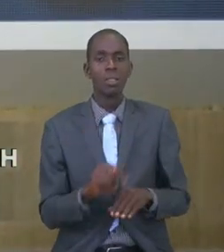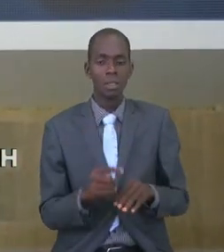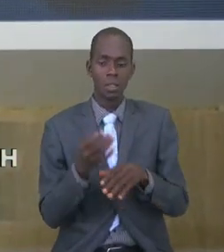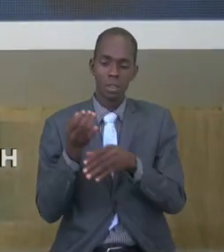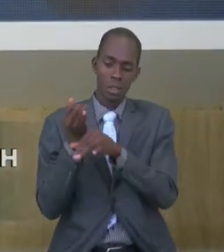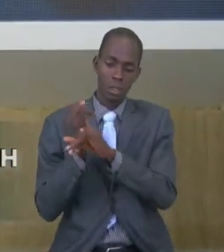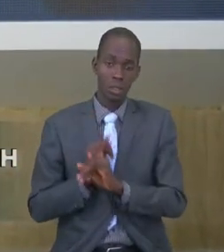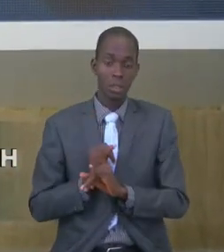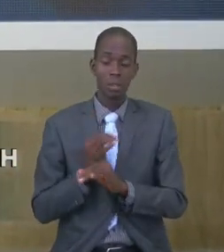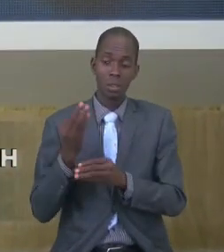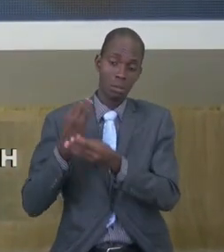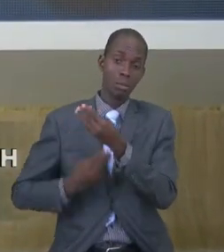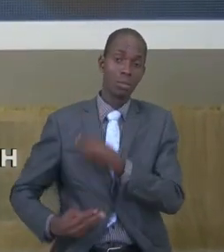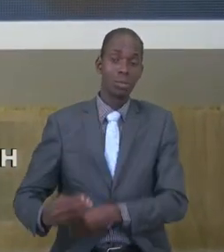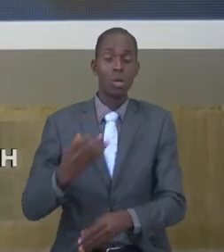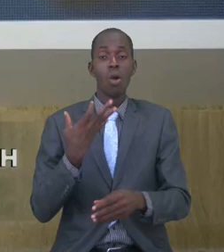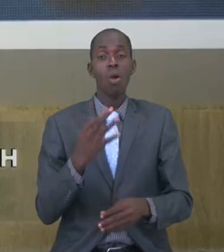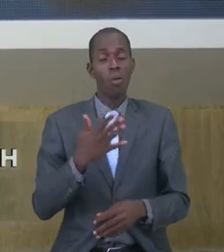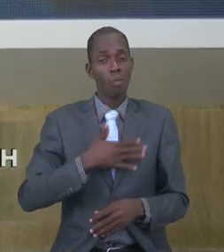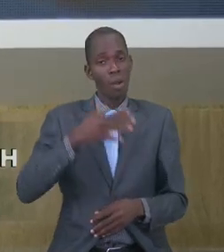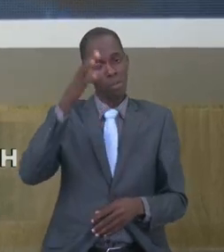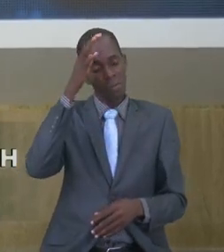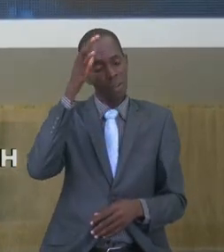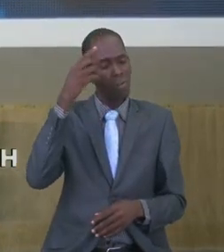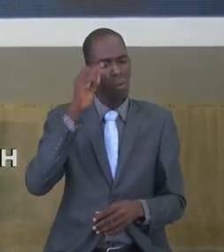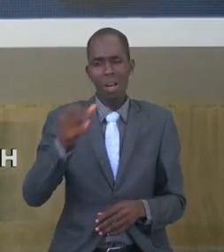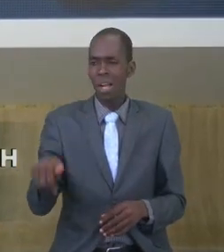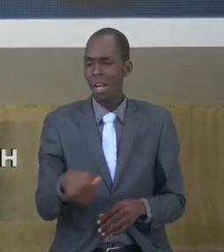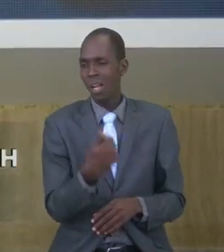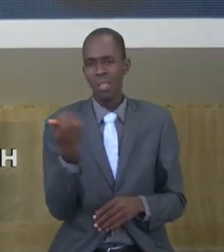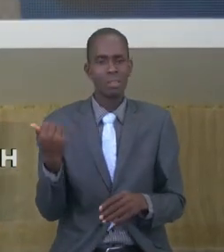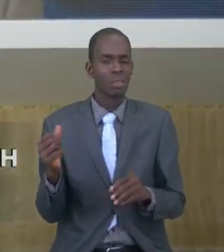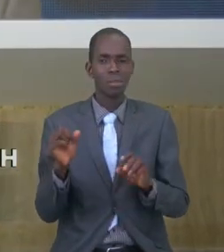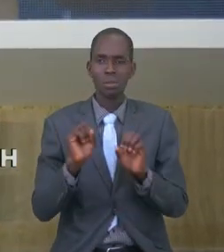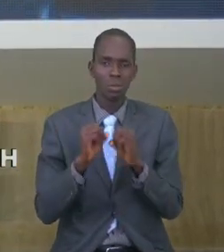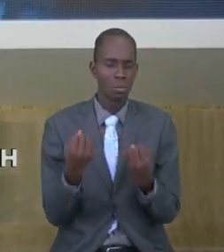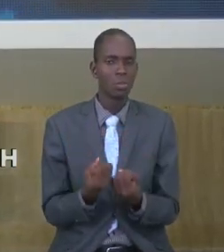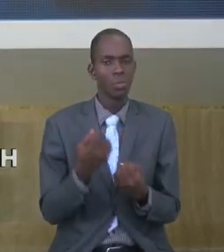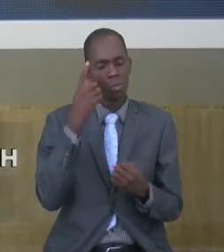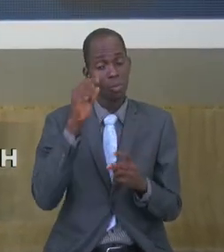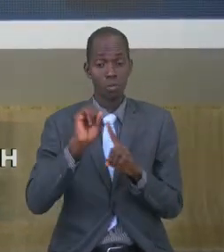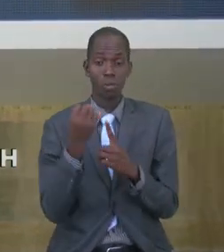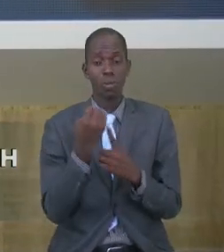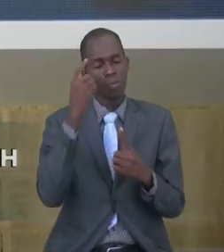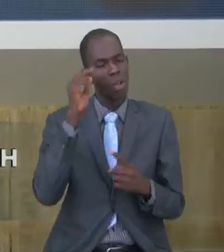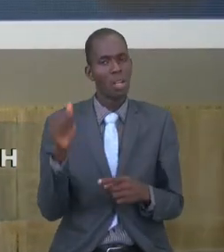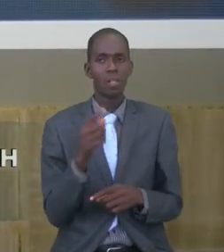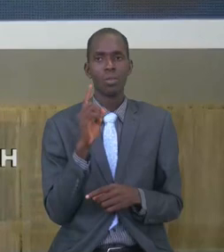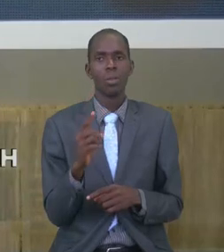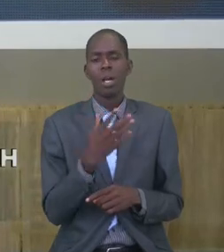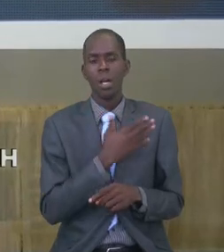for any situation and to anyone. And Ahab became